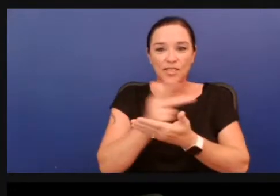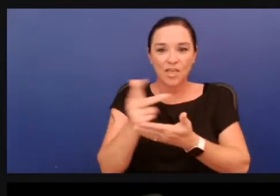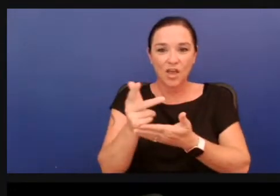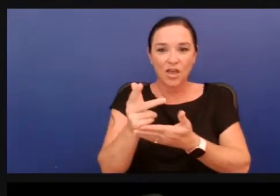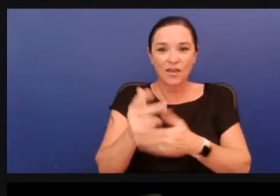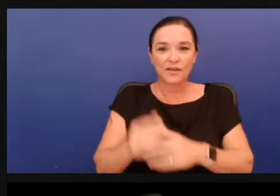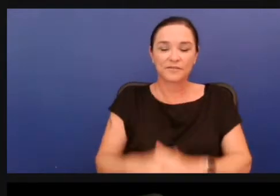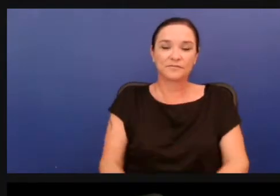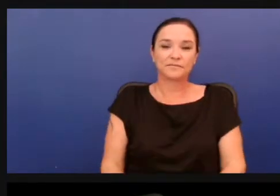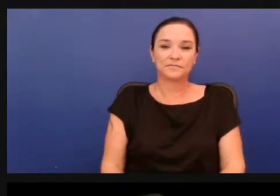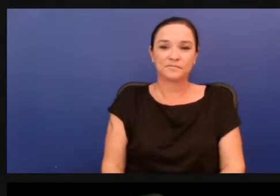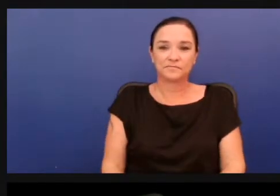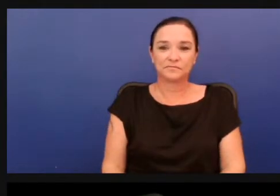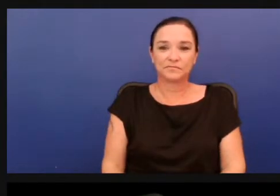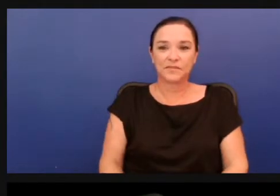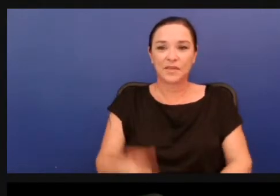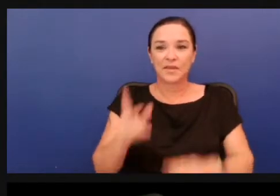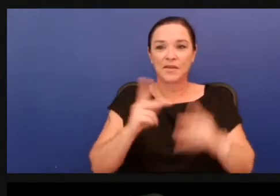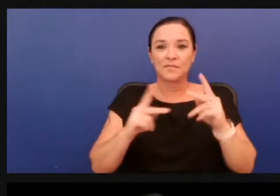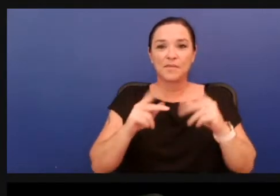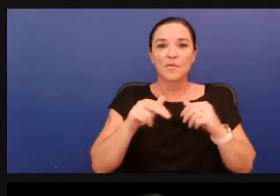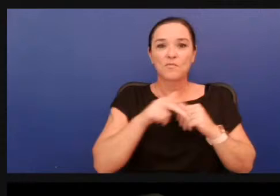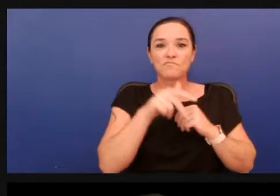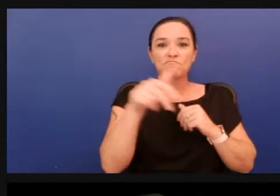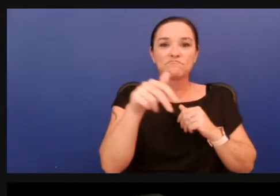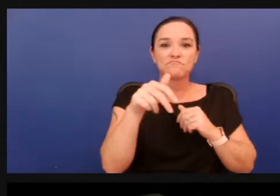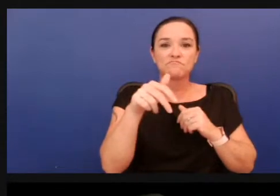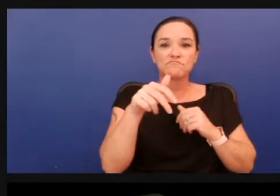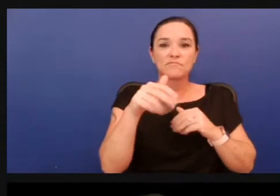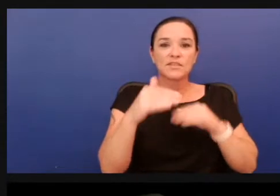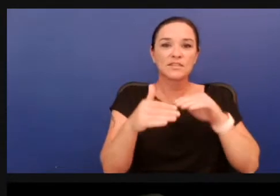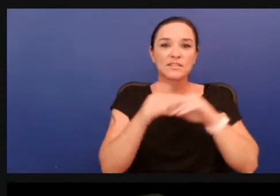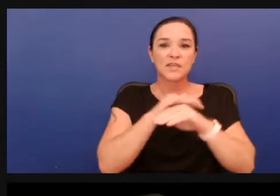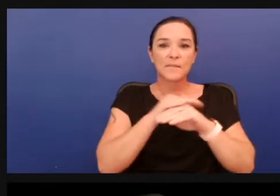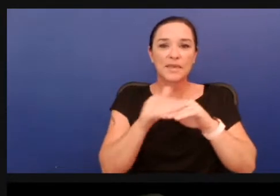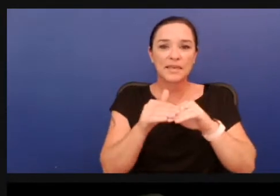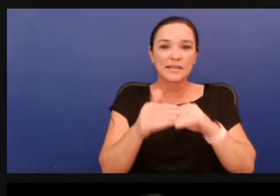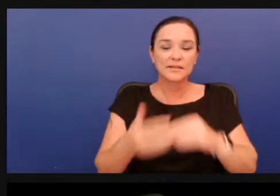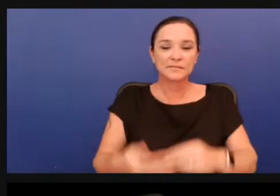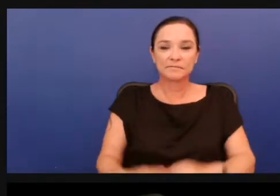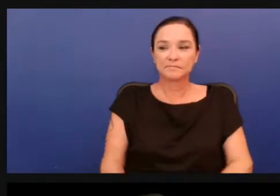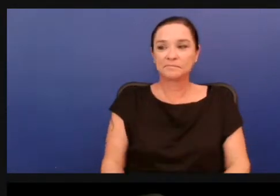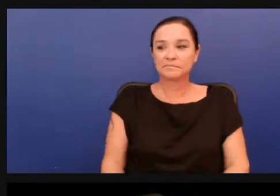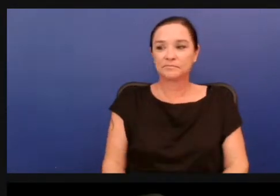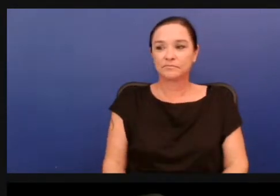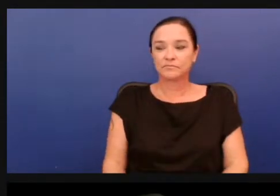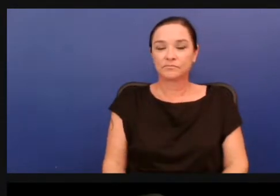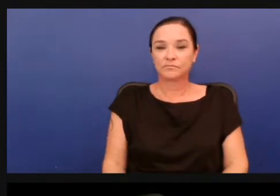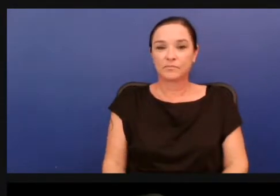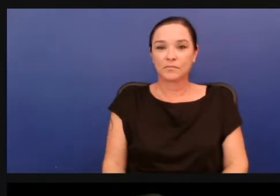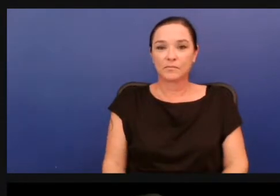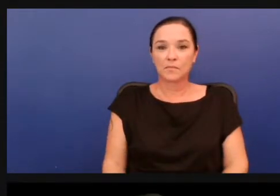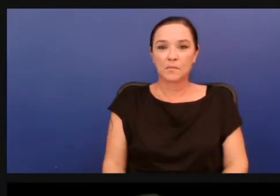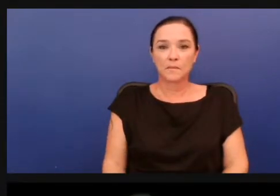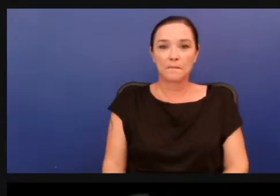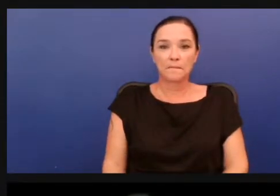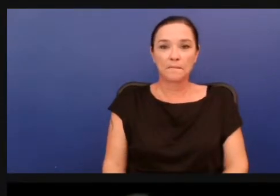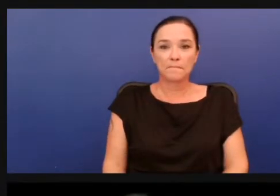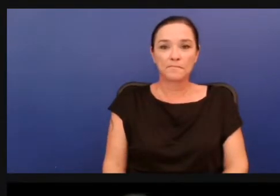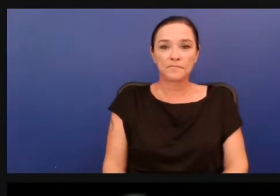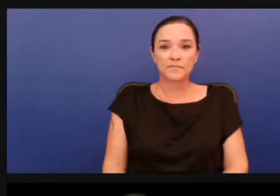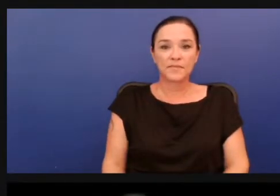here walking to the summit. I've clipped just the daytime views, of course. But yeah, here come